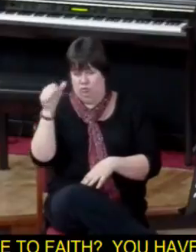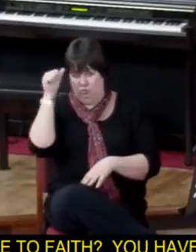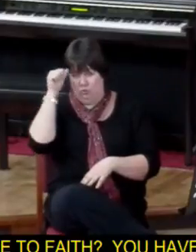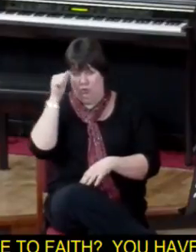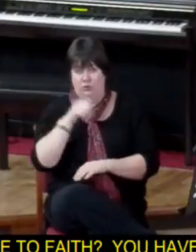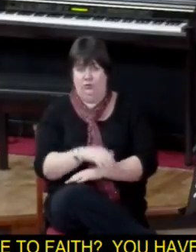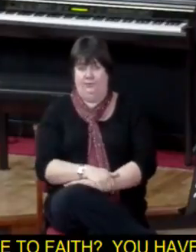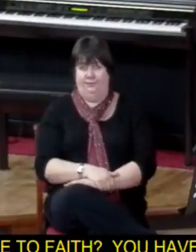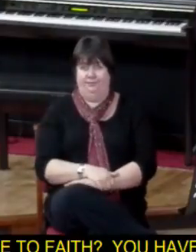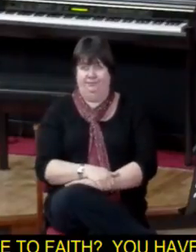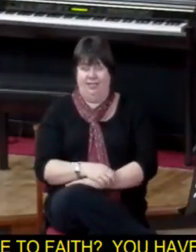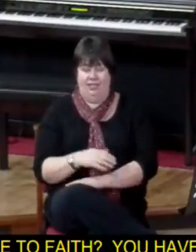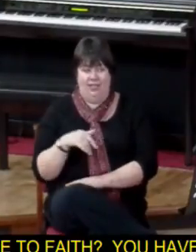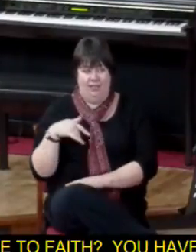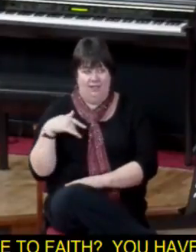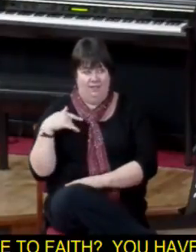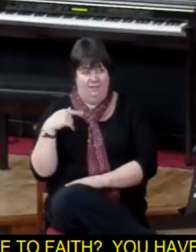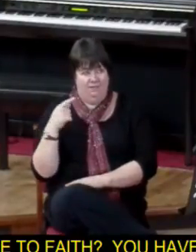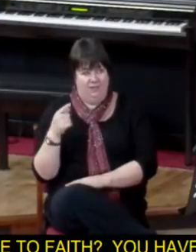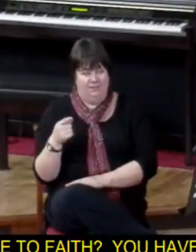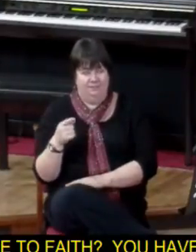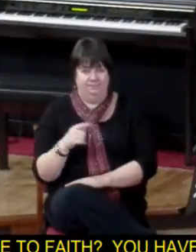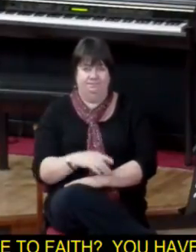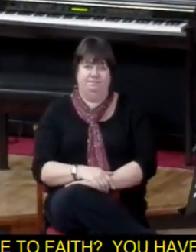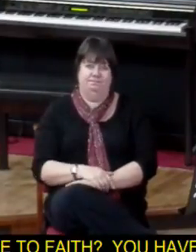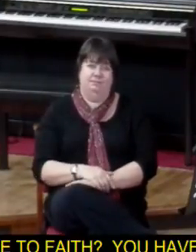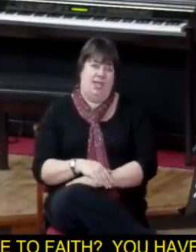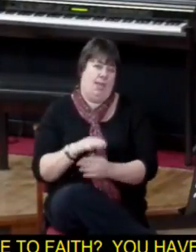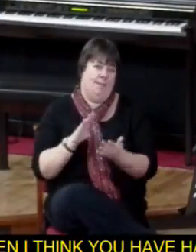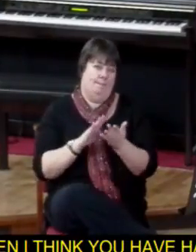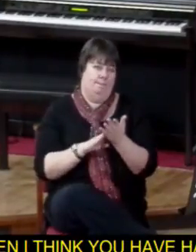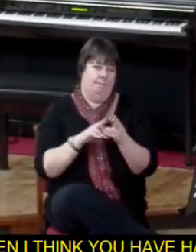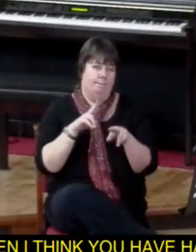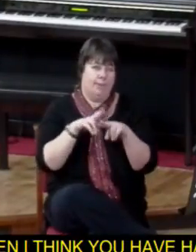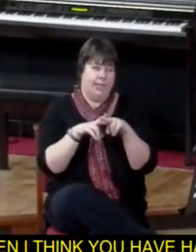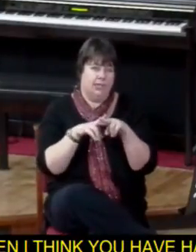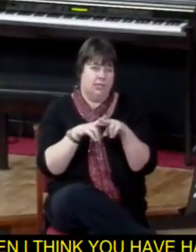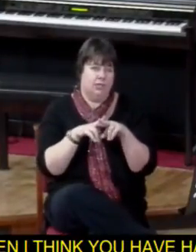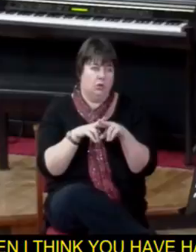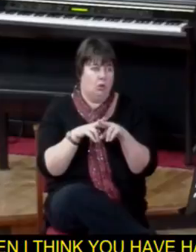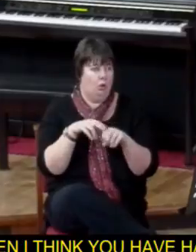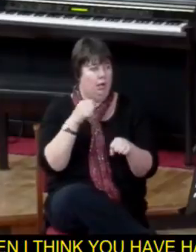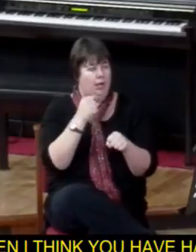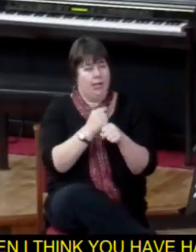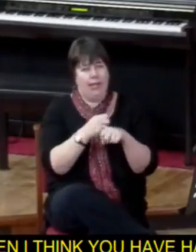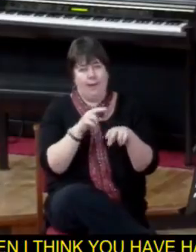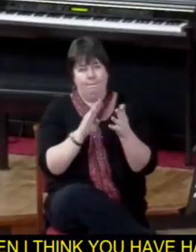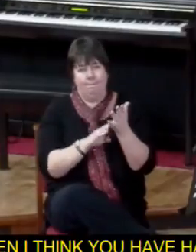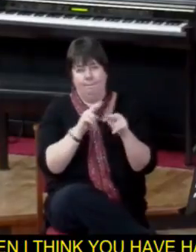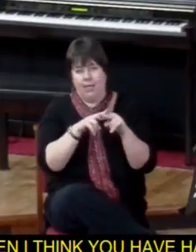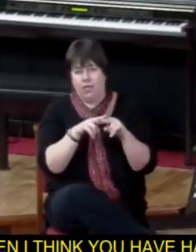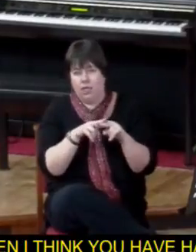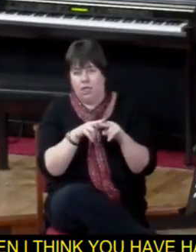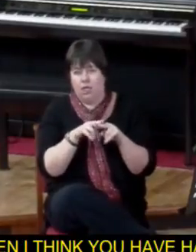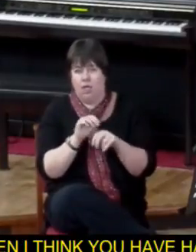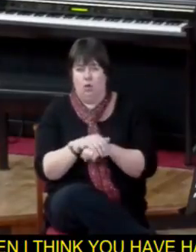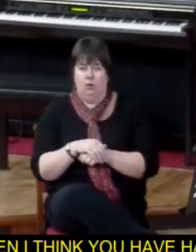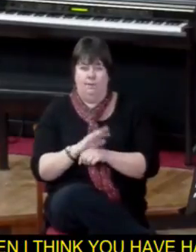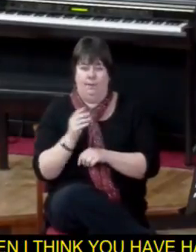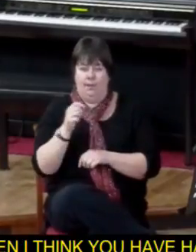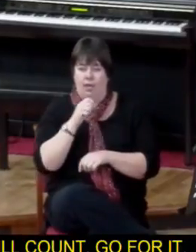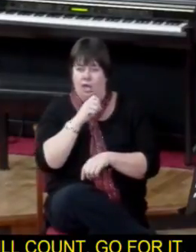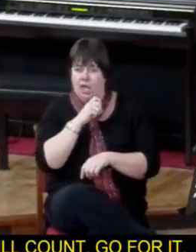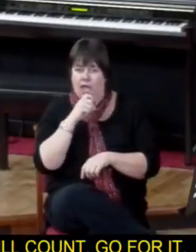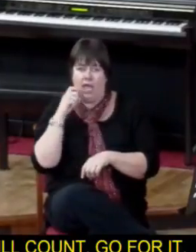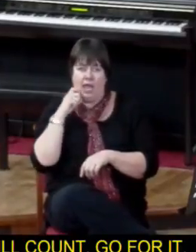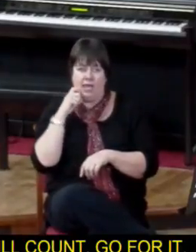And that category would probably be filled by maybe a parent or a grandparent or another relative that you